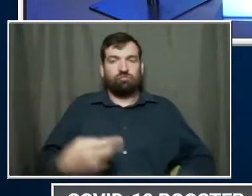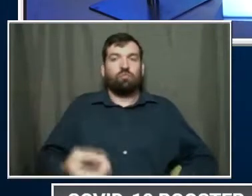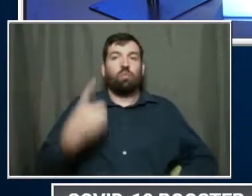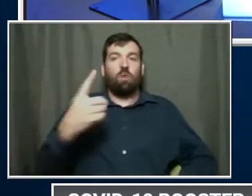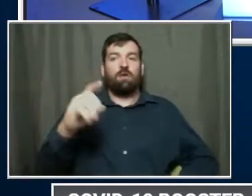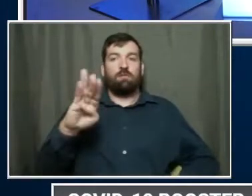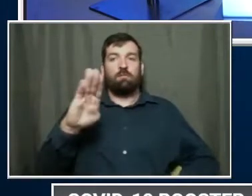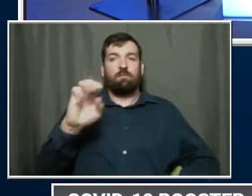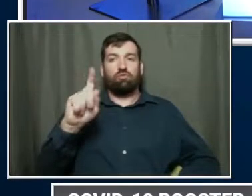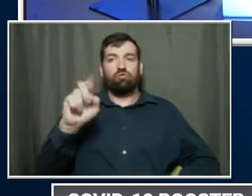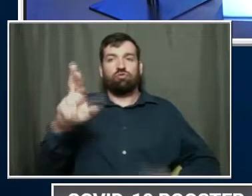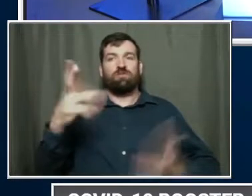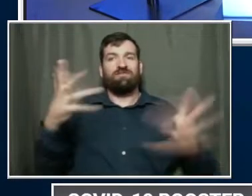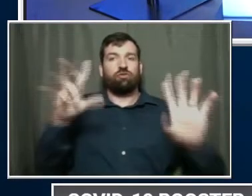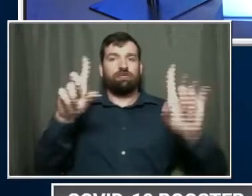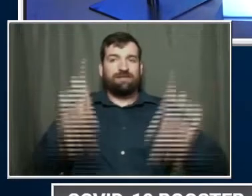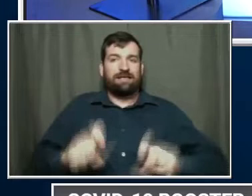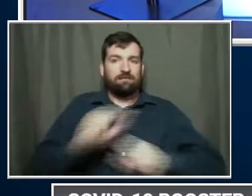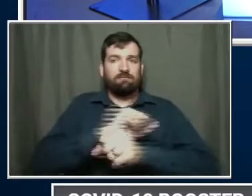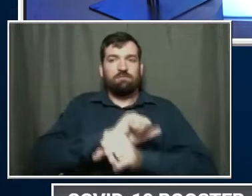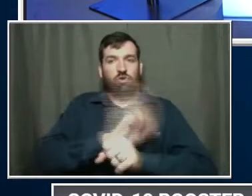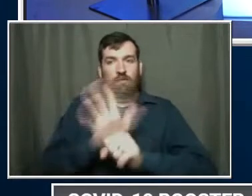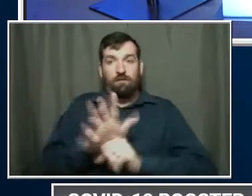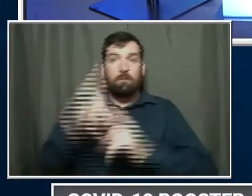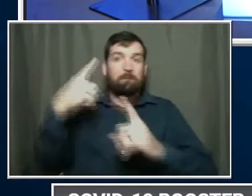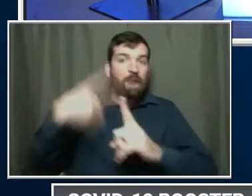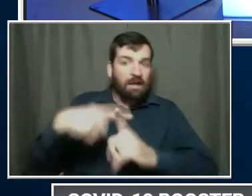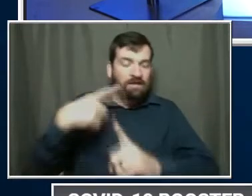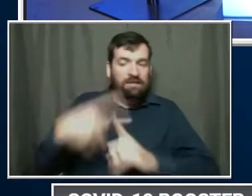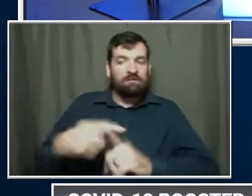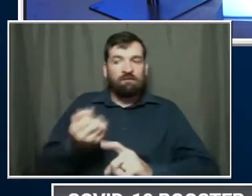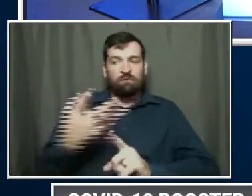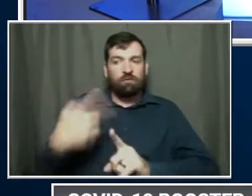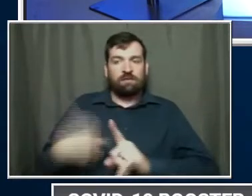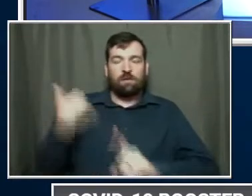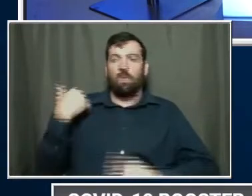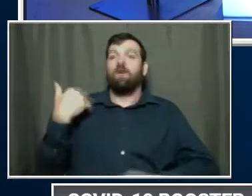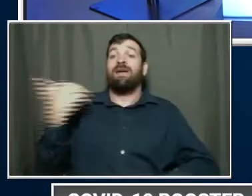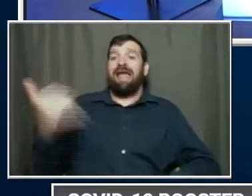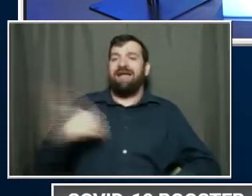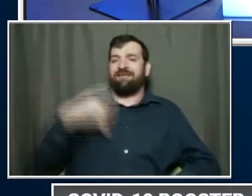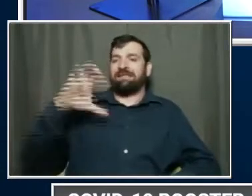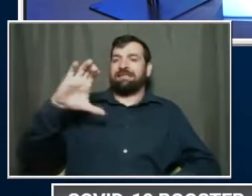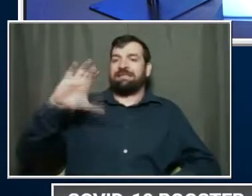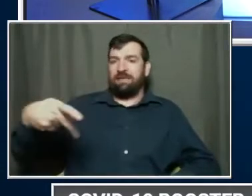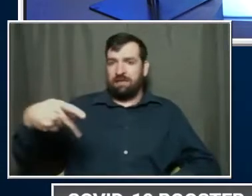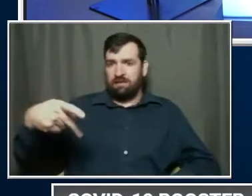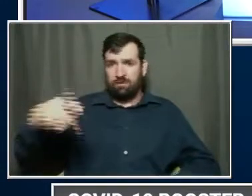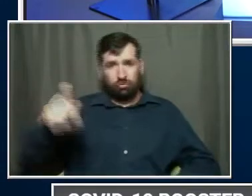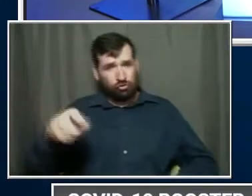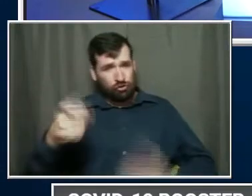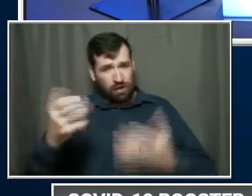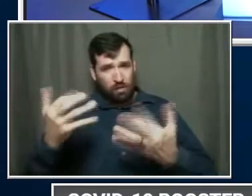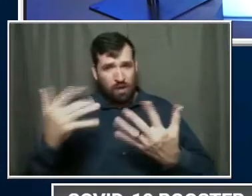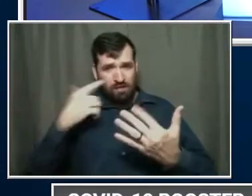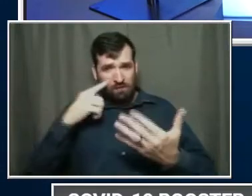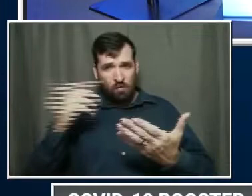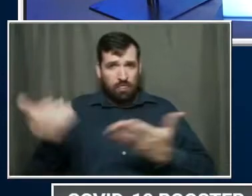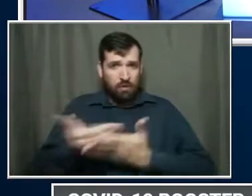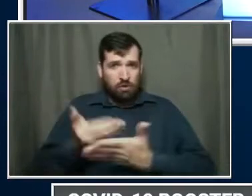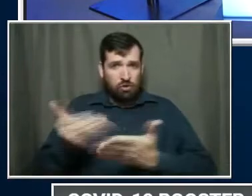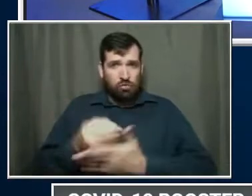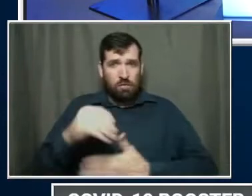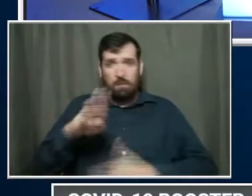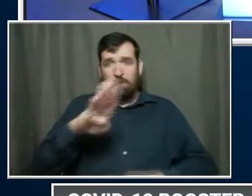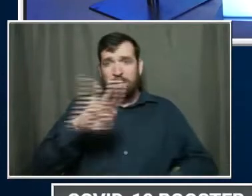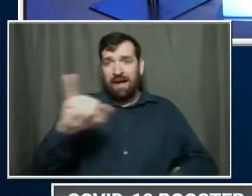tested positive for COVID a couple months ago. I have cerebral palsy. Would you recommend that I wait for the new bivalent